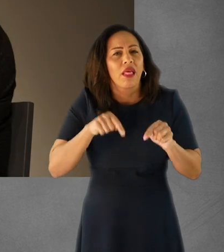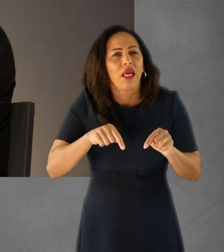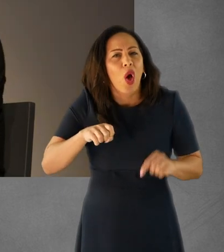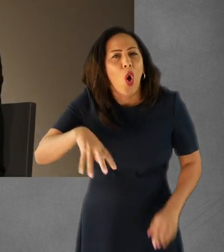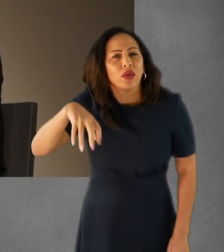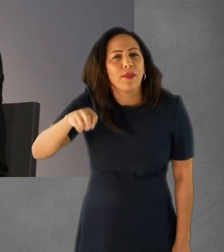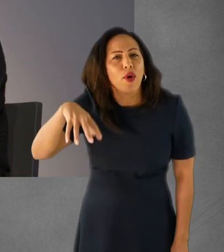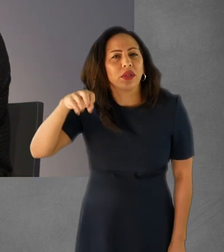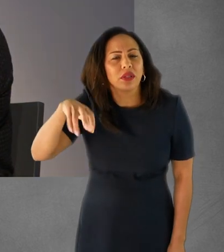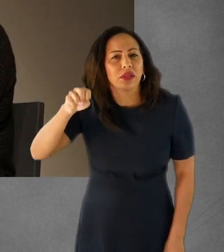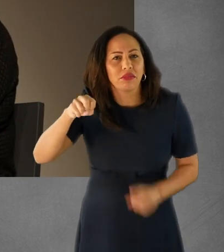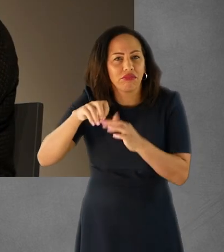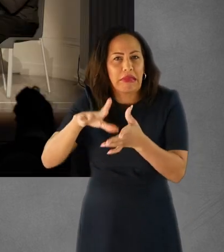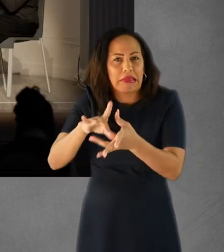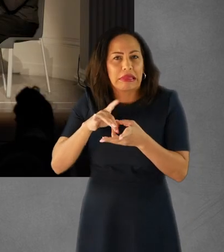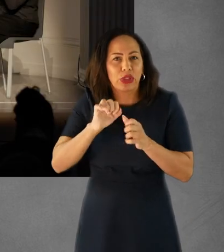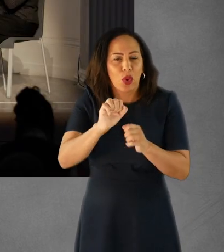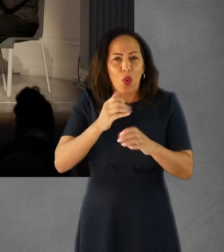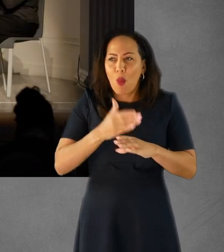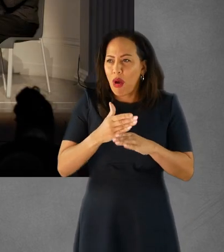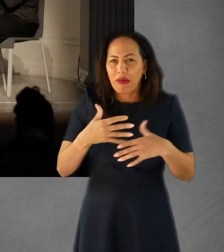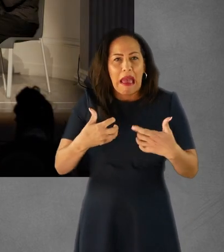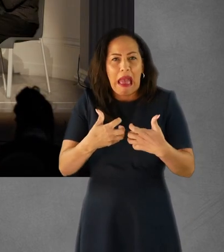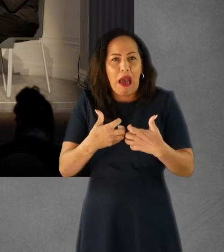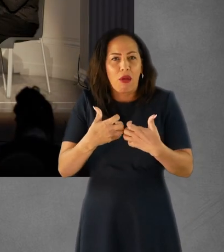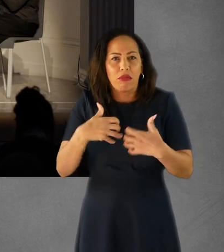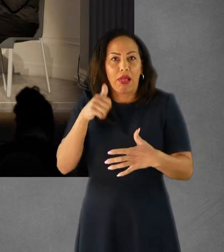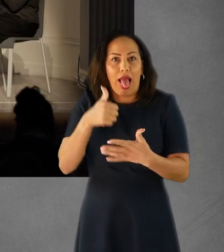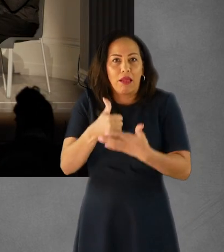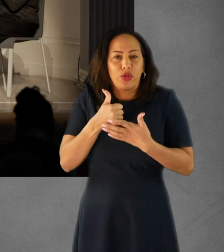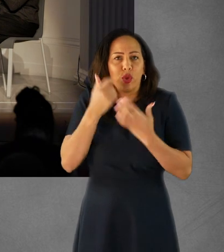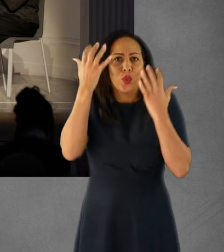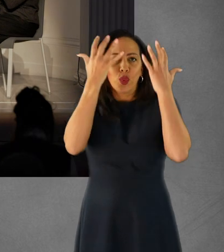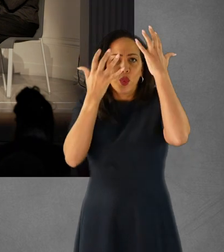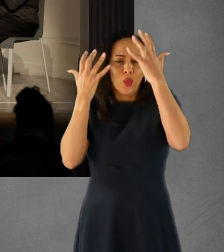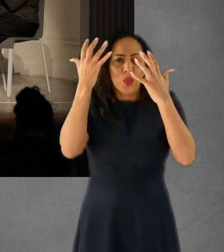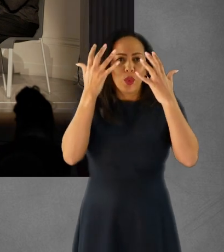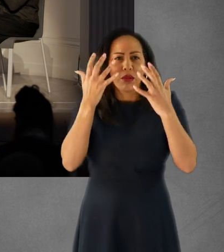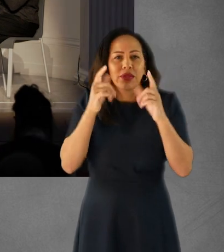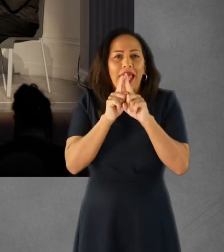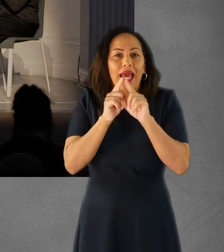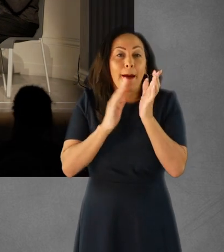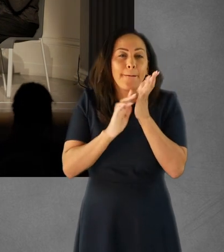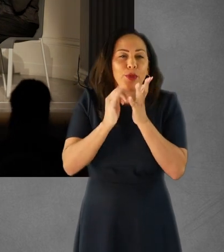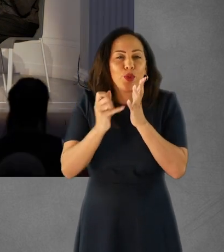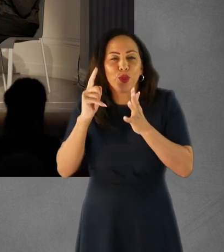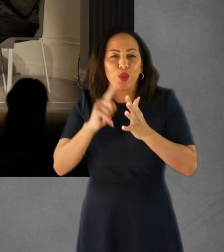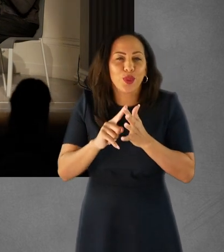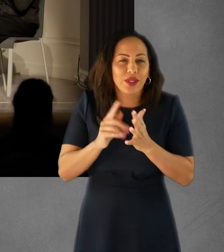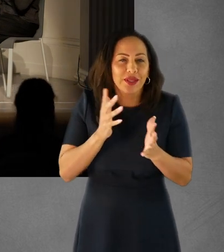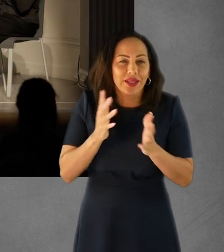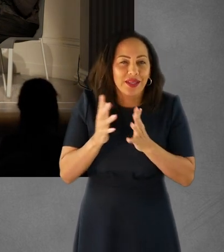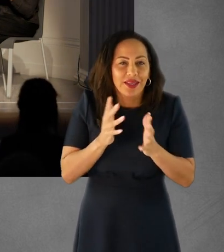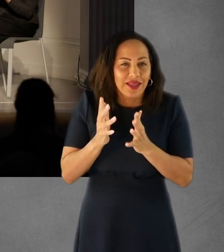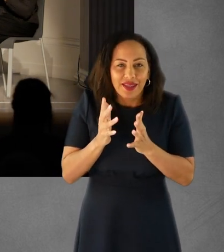Because that's a word that you've used to describe the let's say the origin of many different elements,